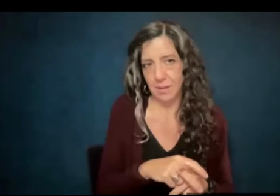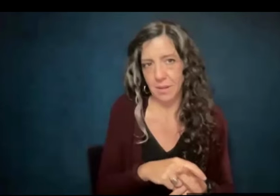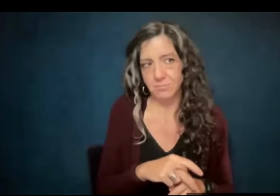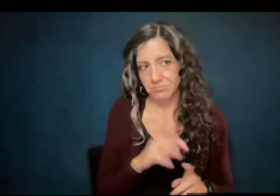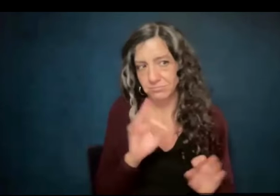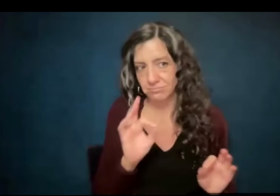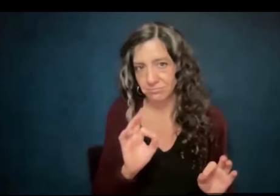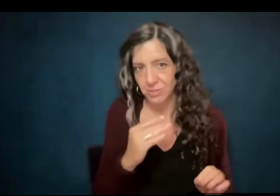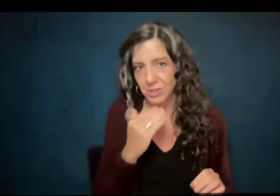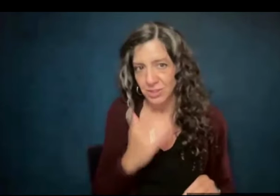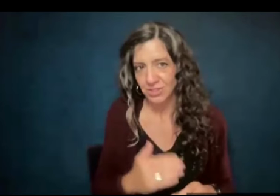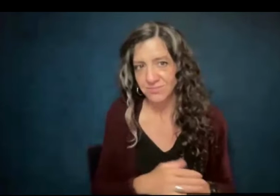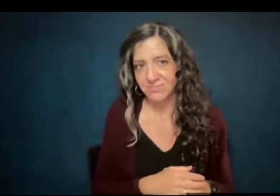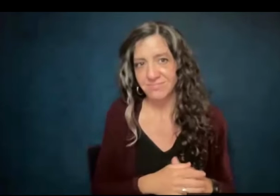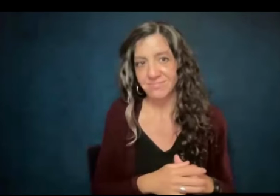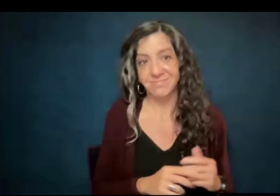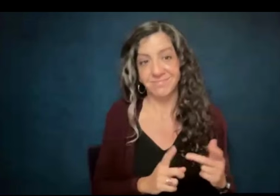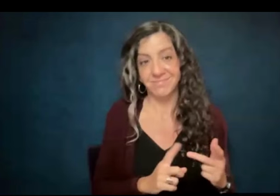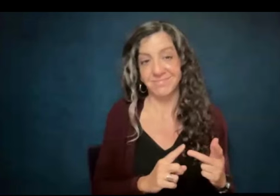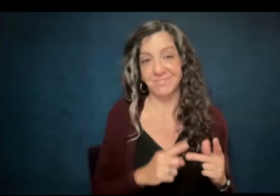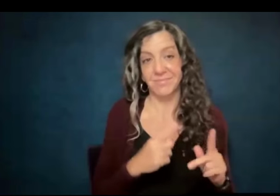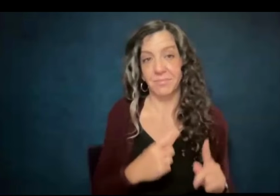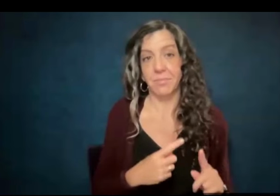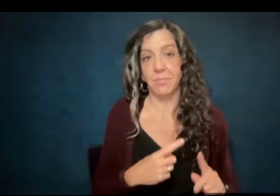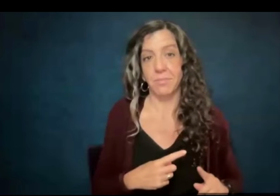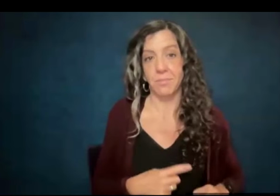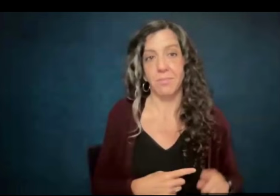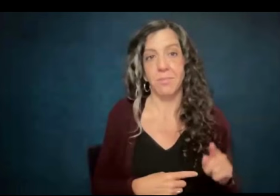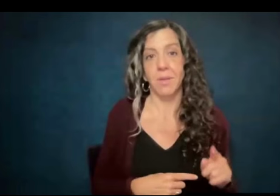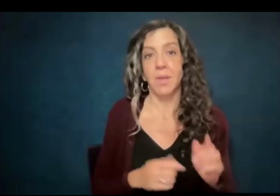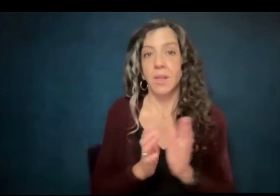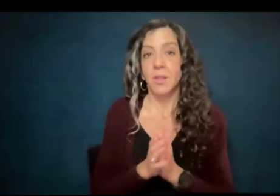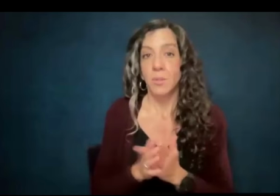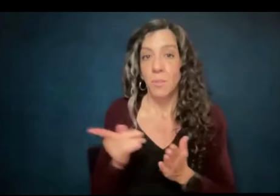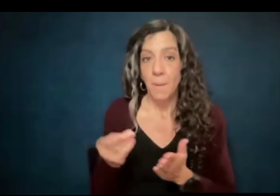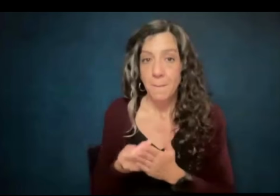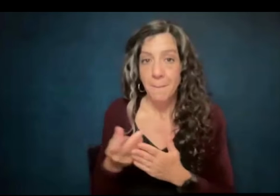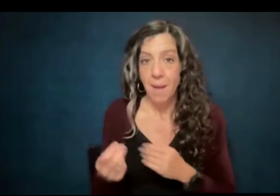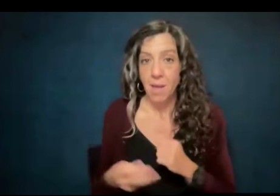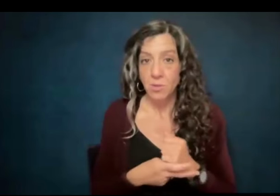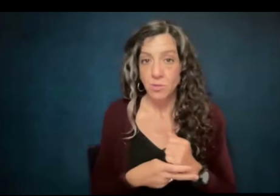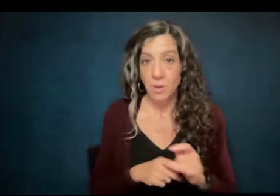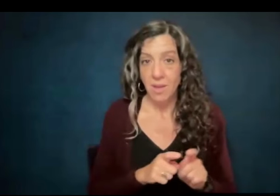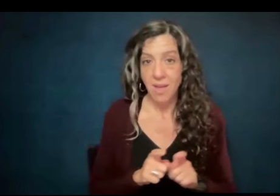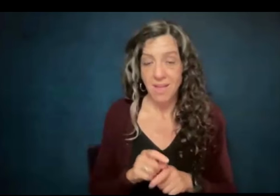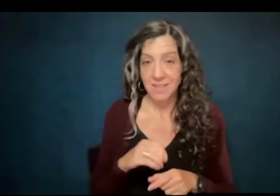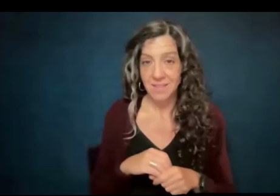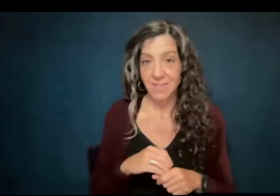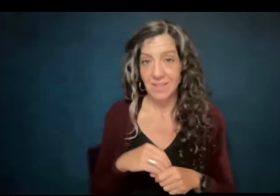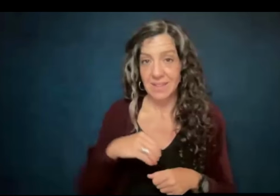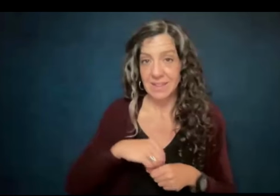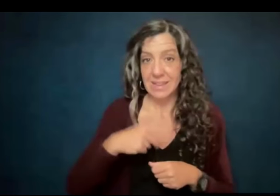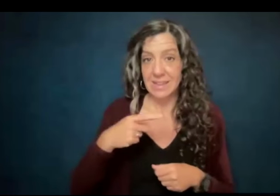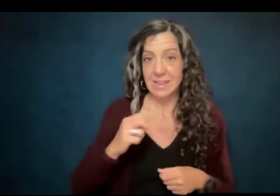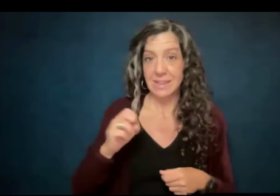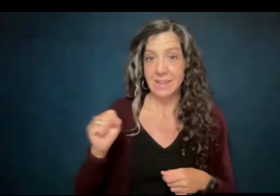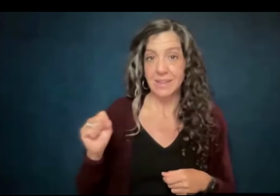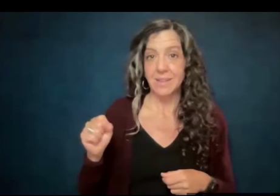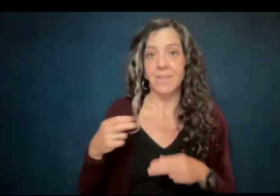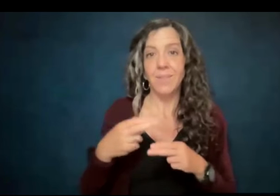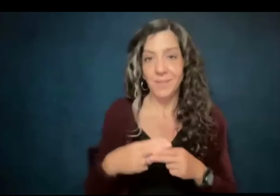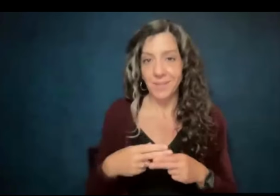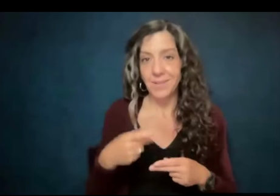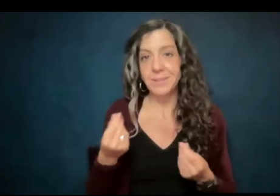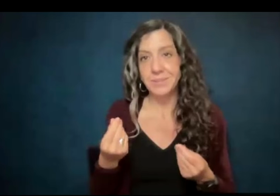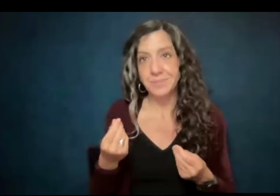deal. The books that Tracy buys and stores as inventory is property essential